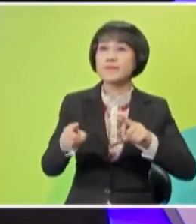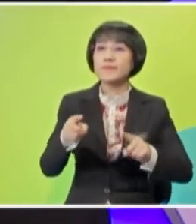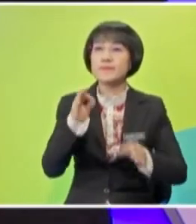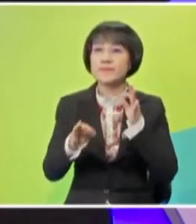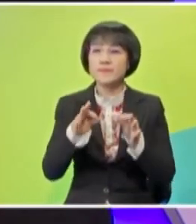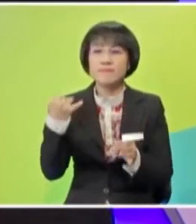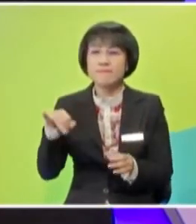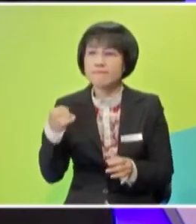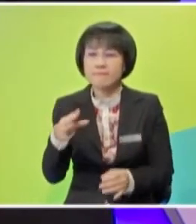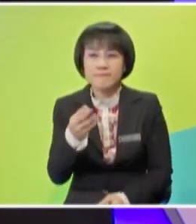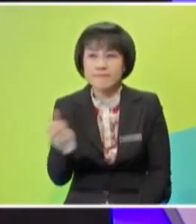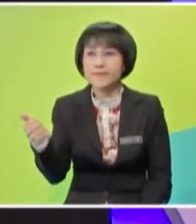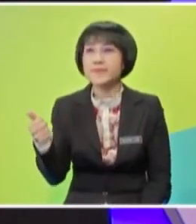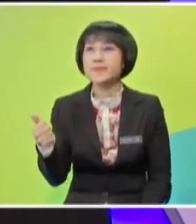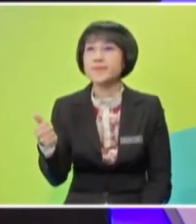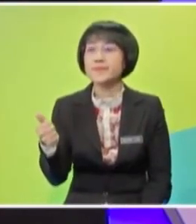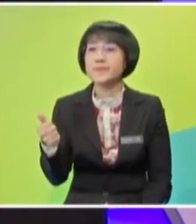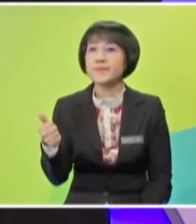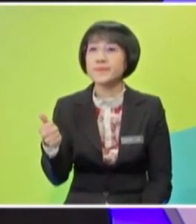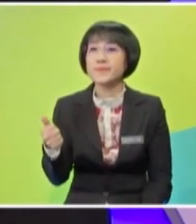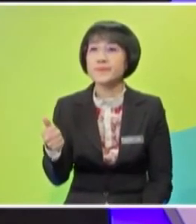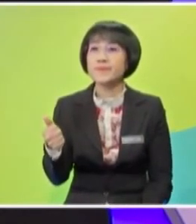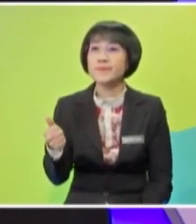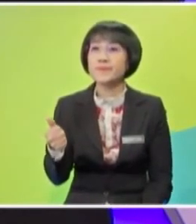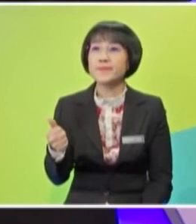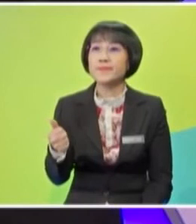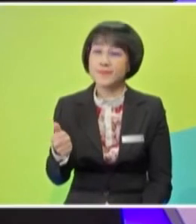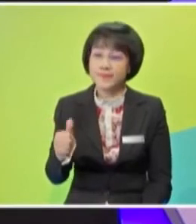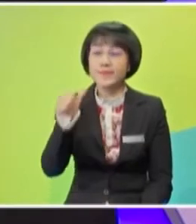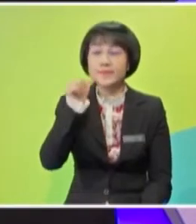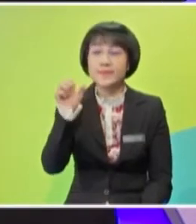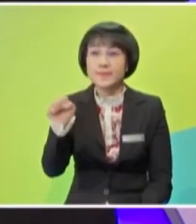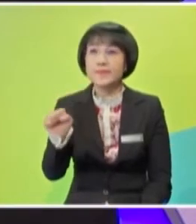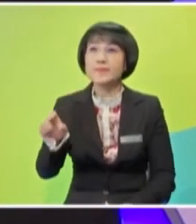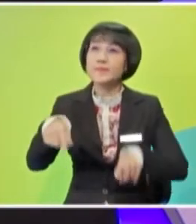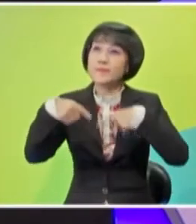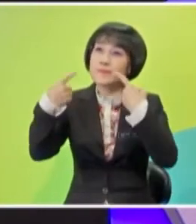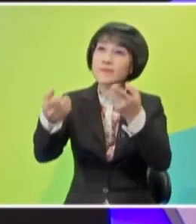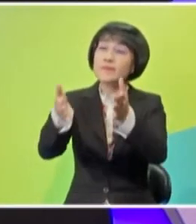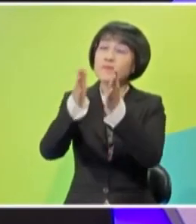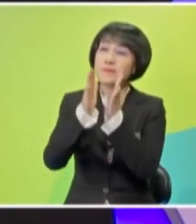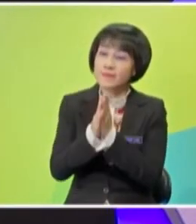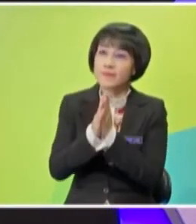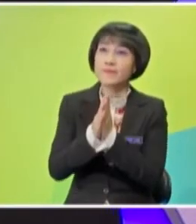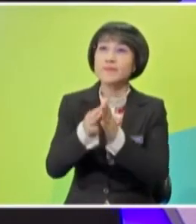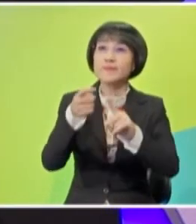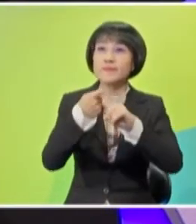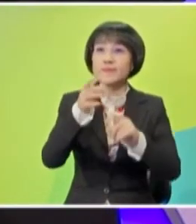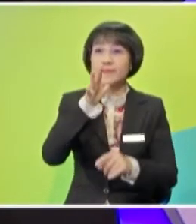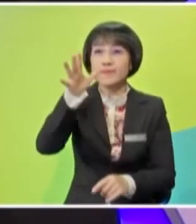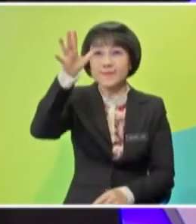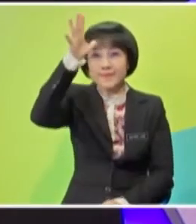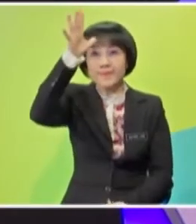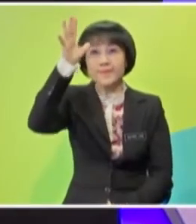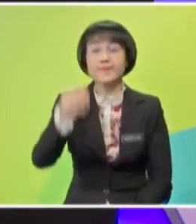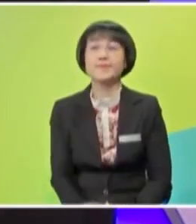manage, so there's always an older person that she can refer to or can ask for advice. Okay, that is also